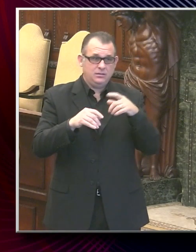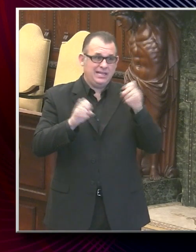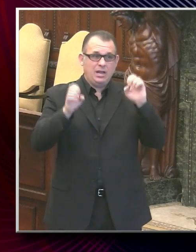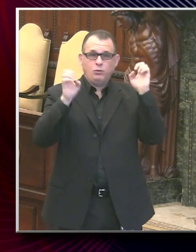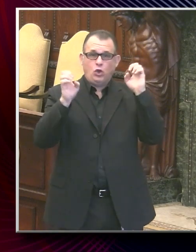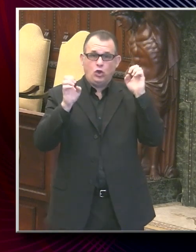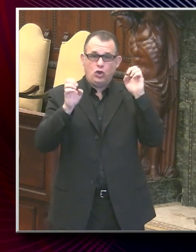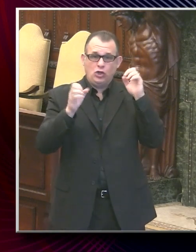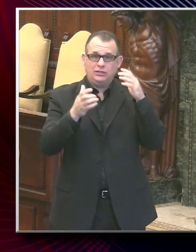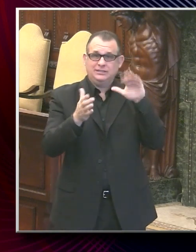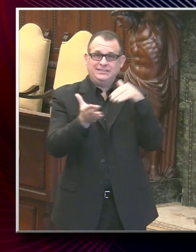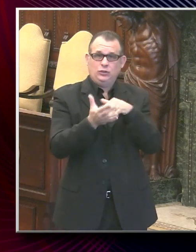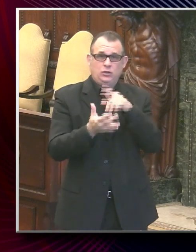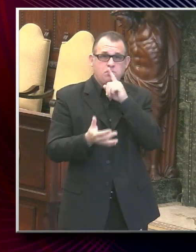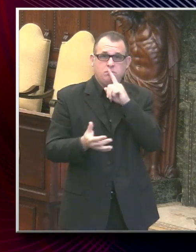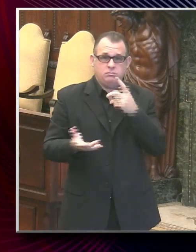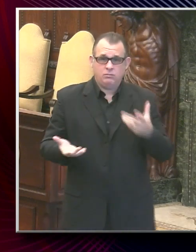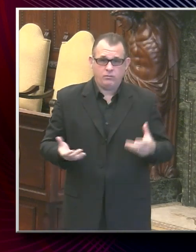in the emergency center.